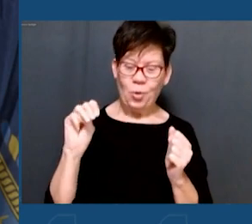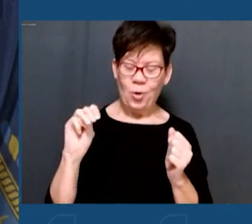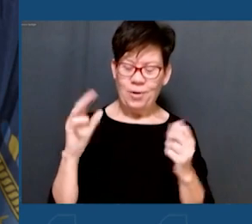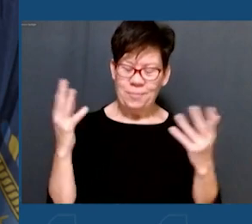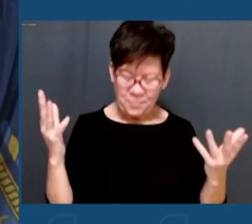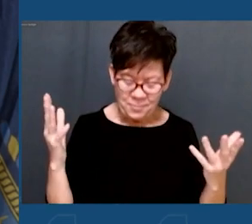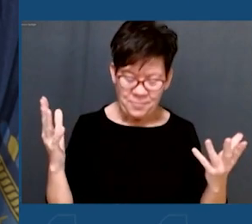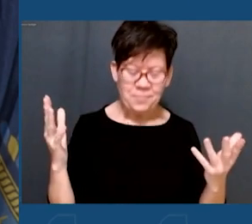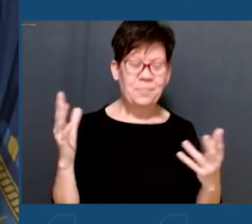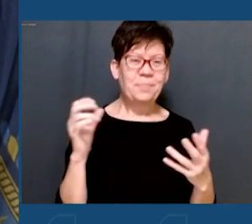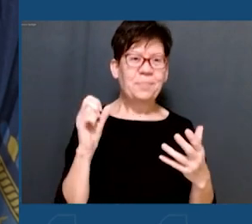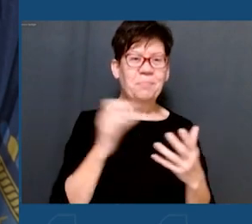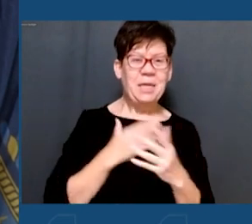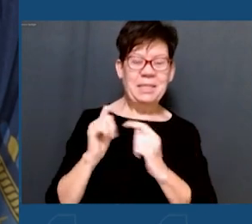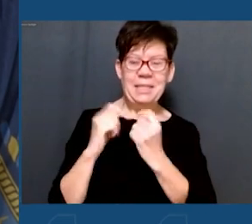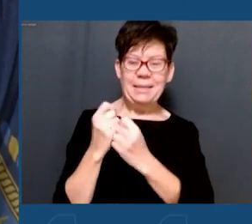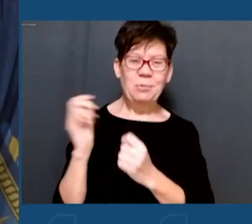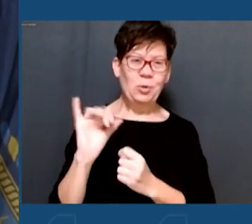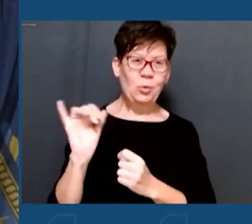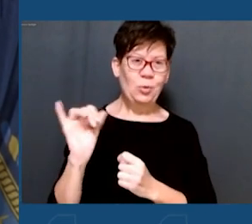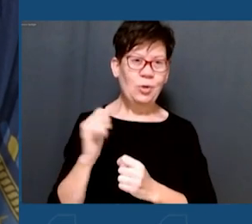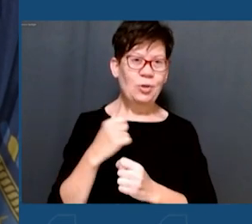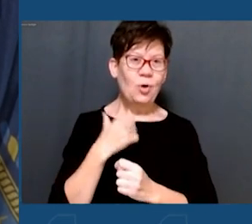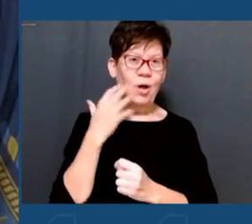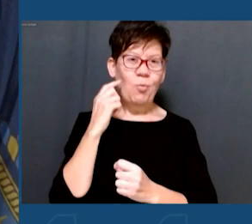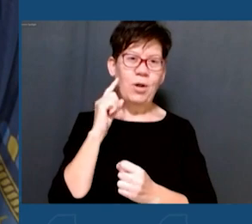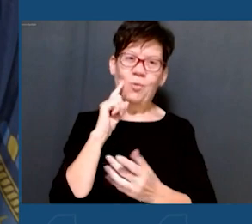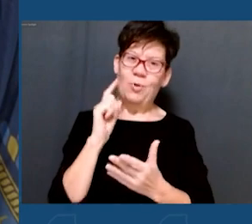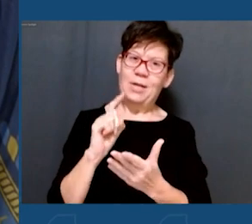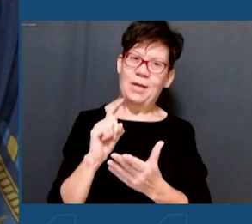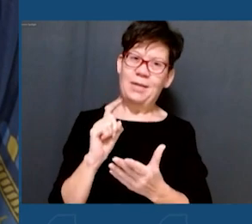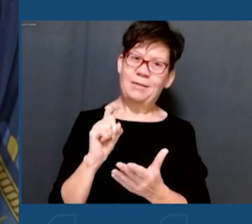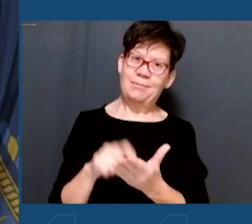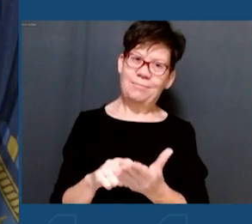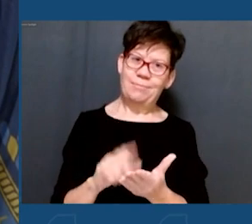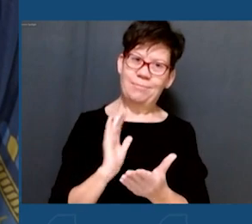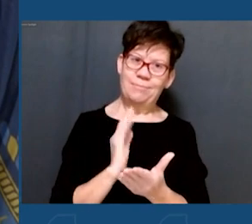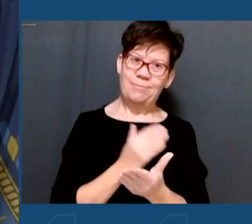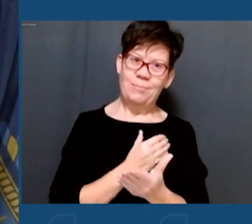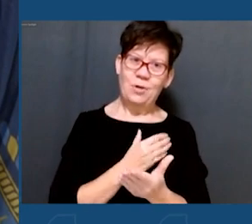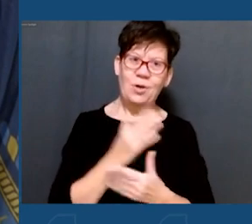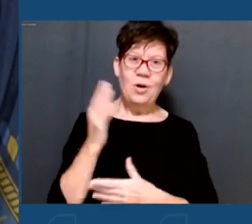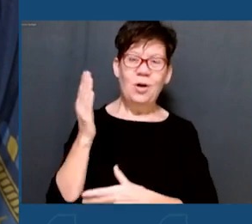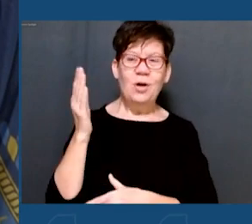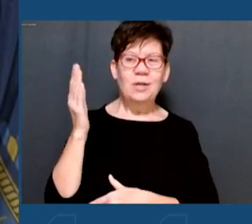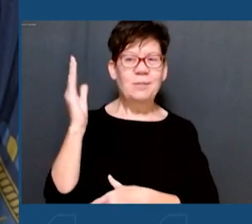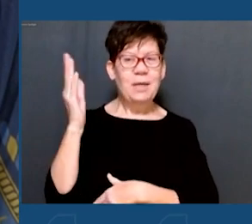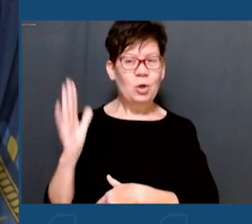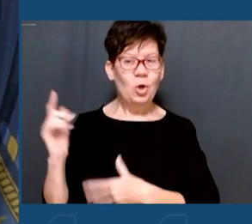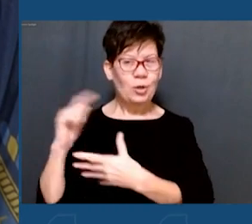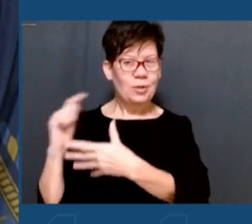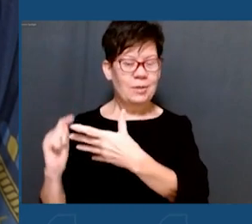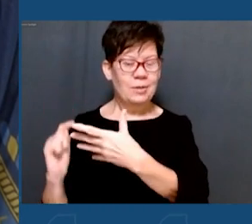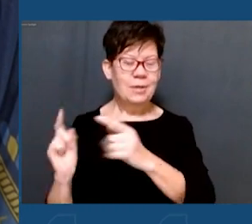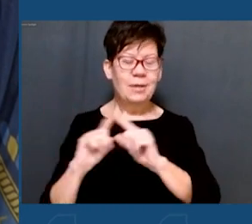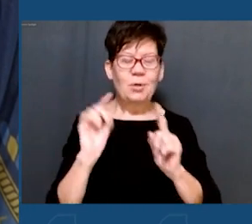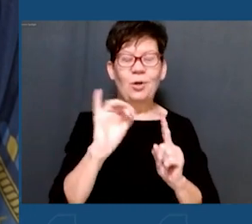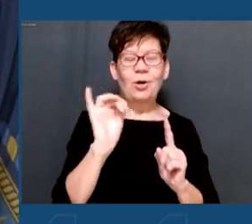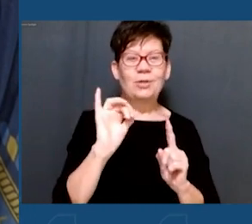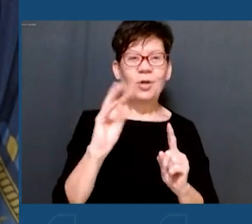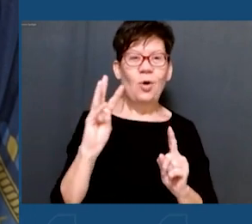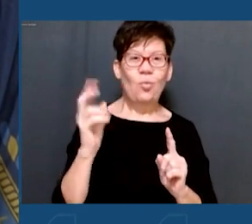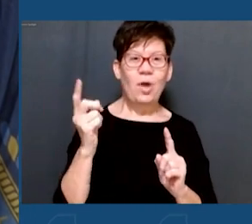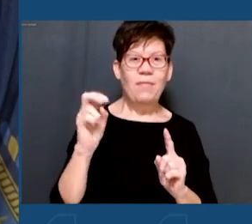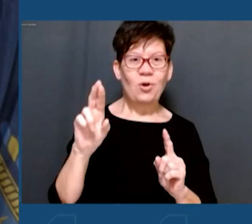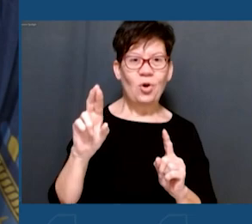off the program here, I want to recognize some of our speaking program, but also give an update on the impending weather. First